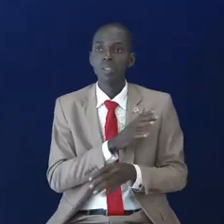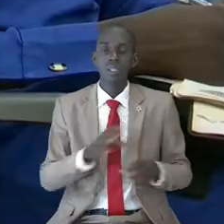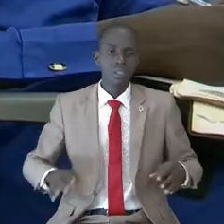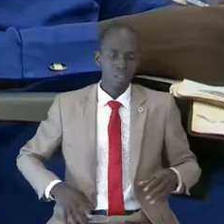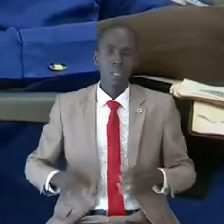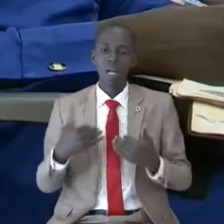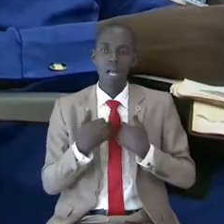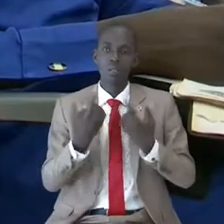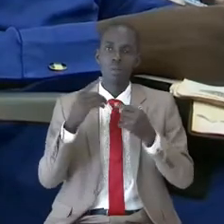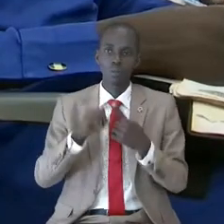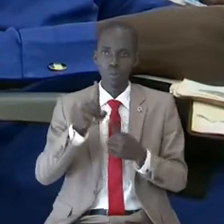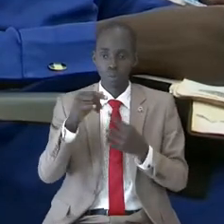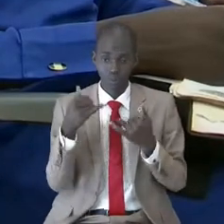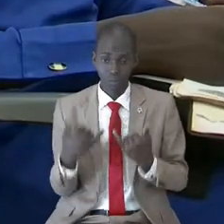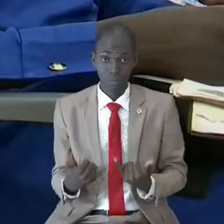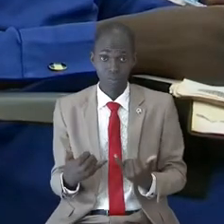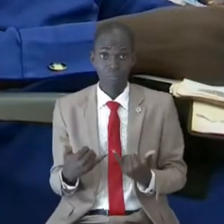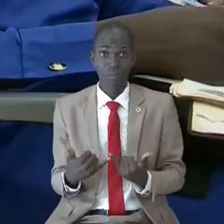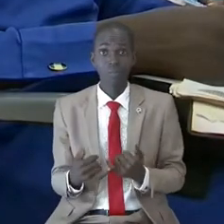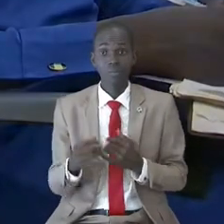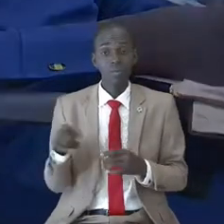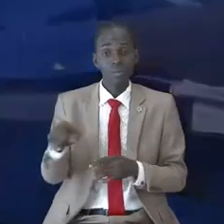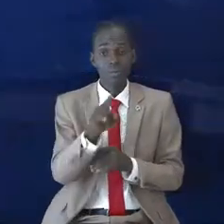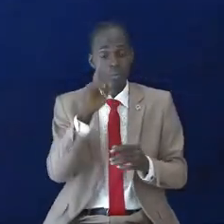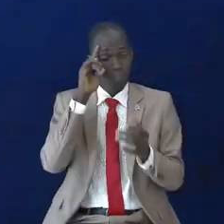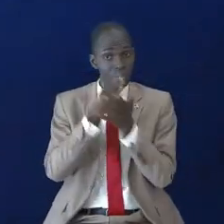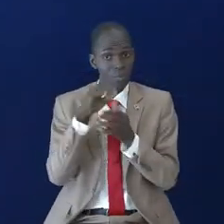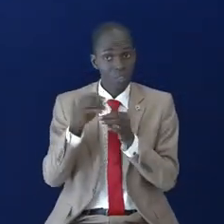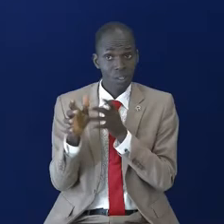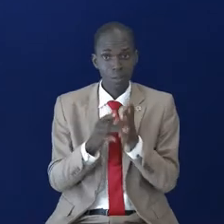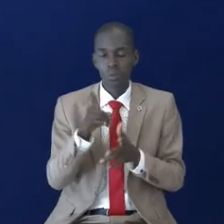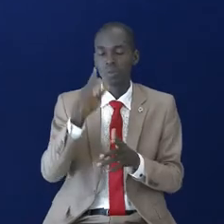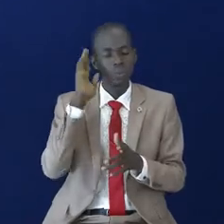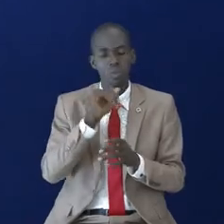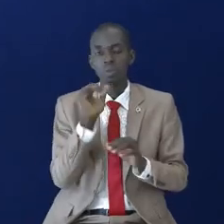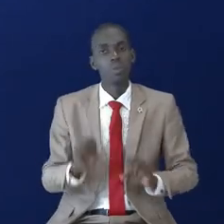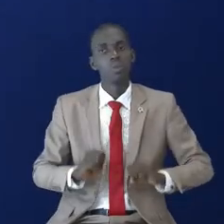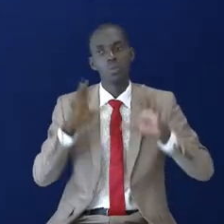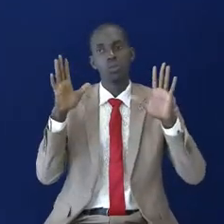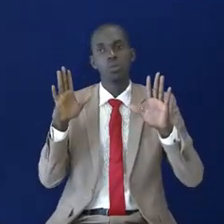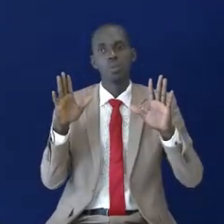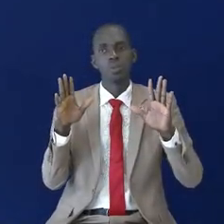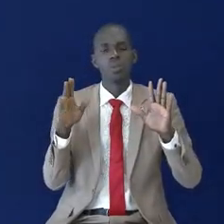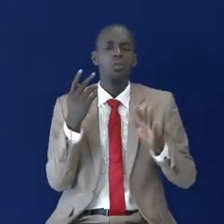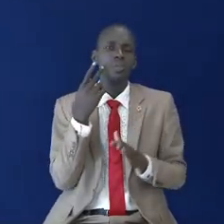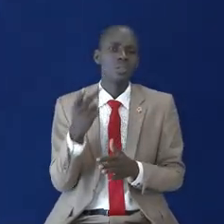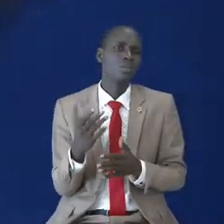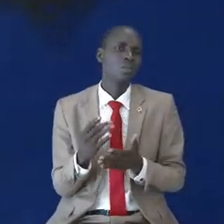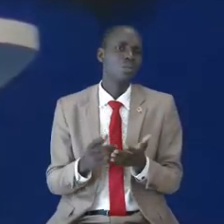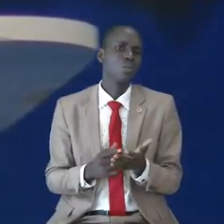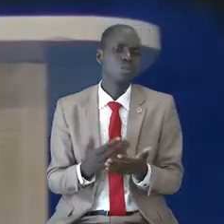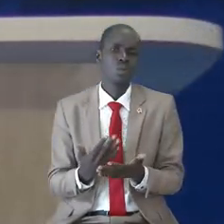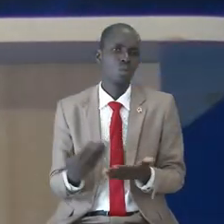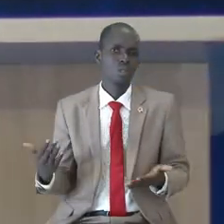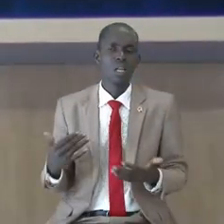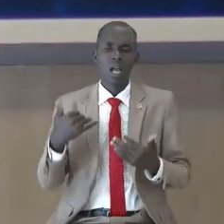today. And then he didn't give up. You will not give up. You know, something has to